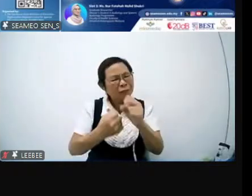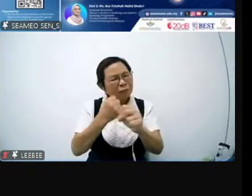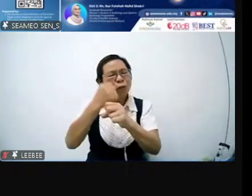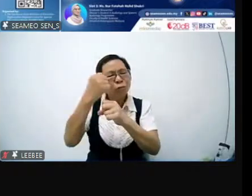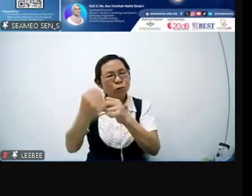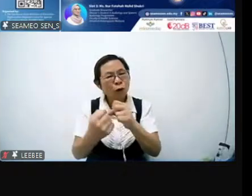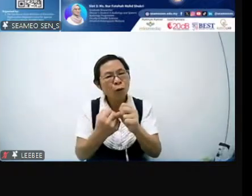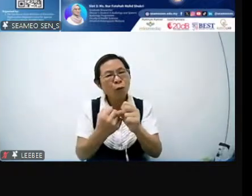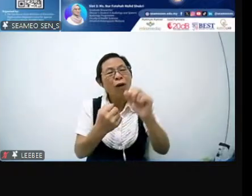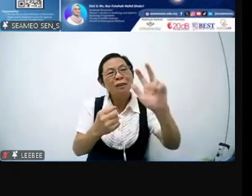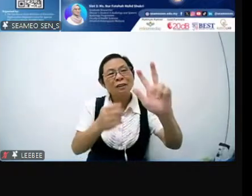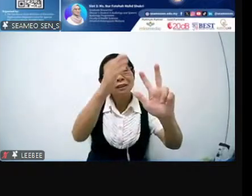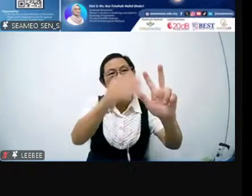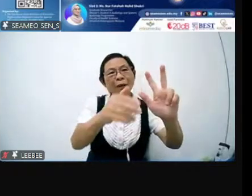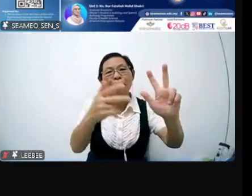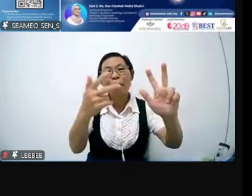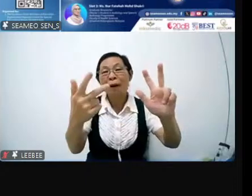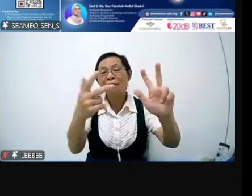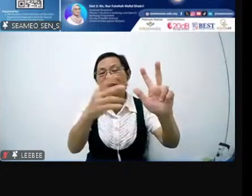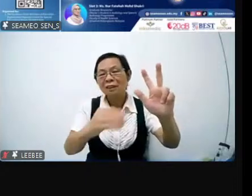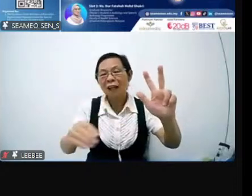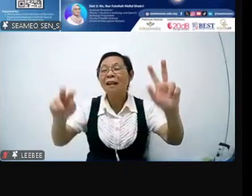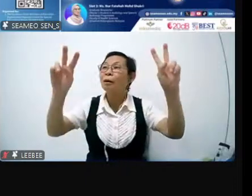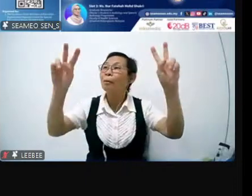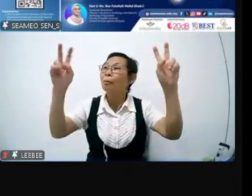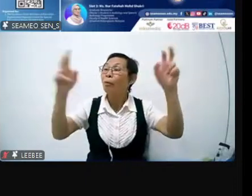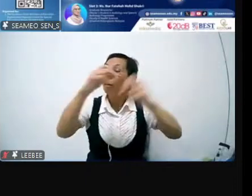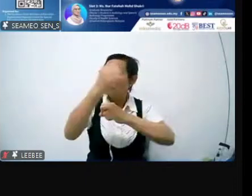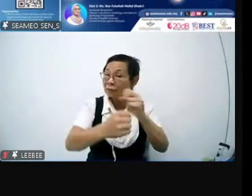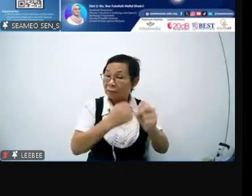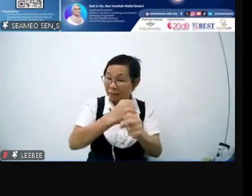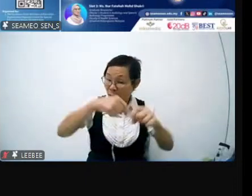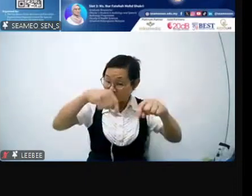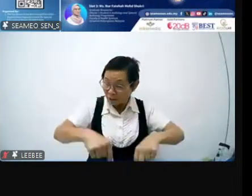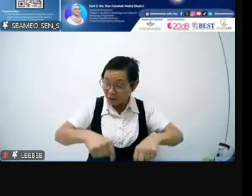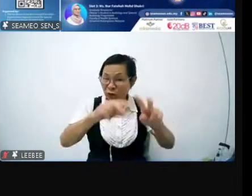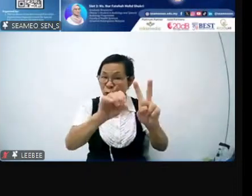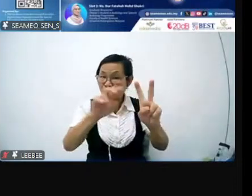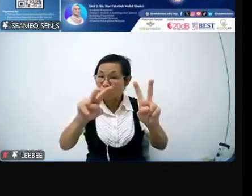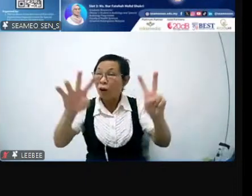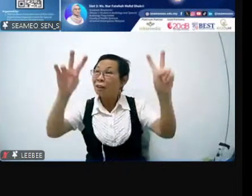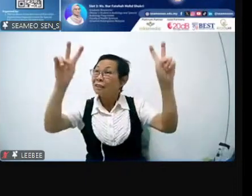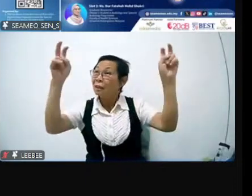on 3rd March, and the theme for this year is